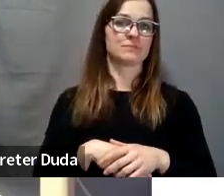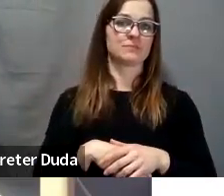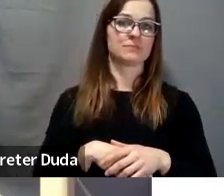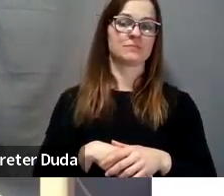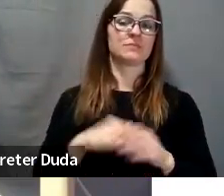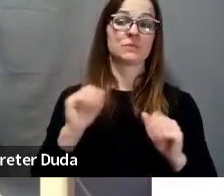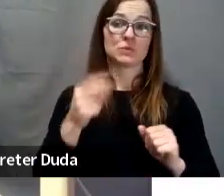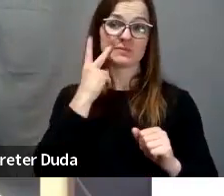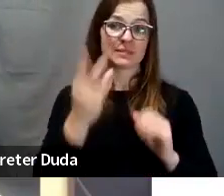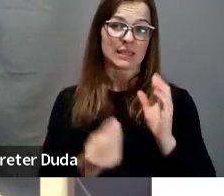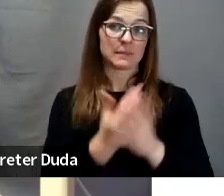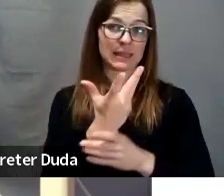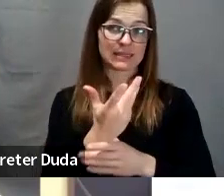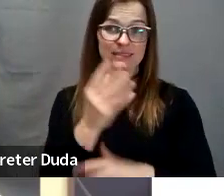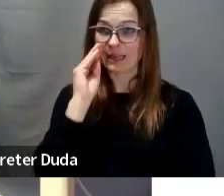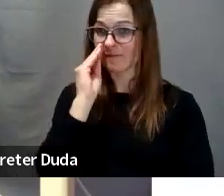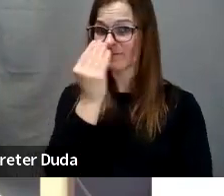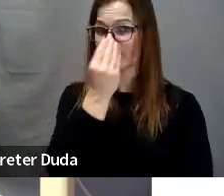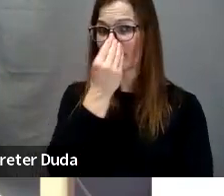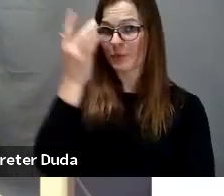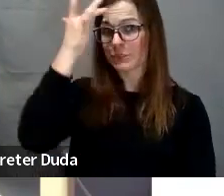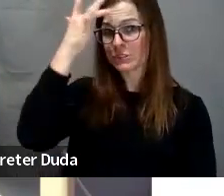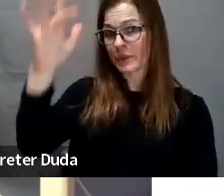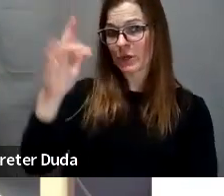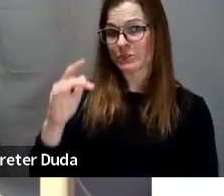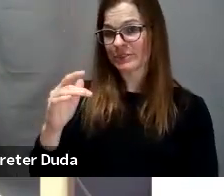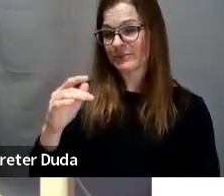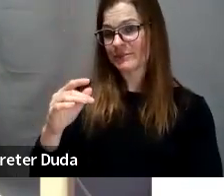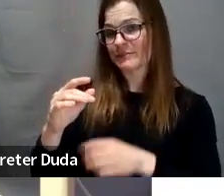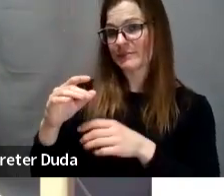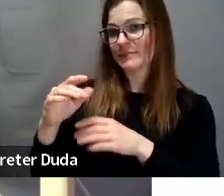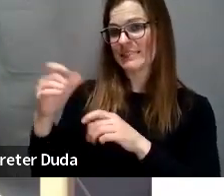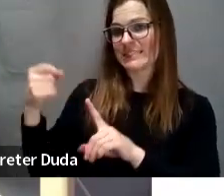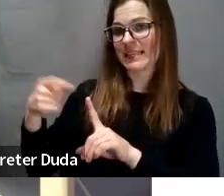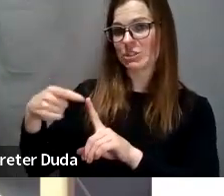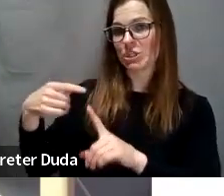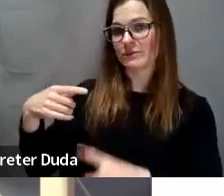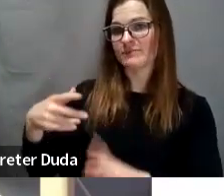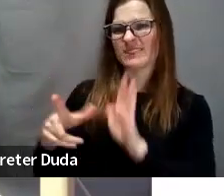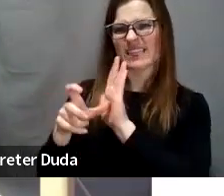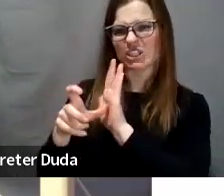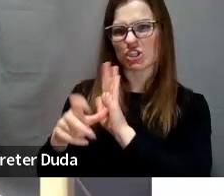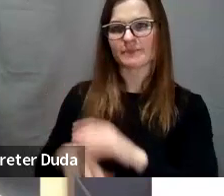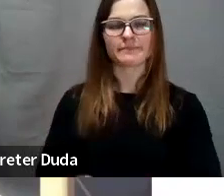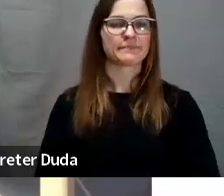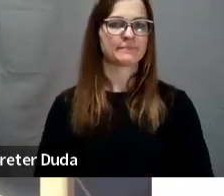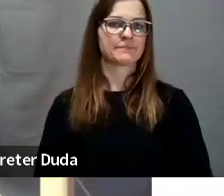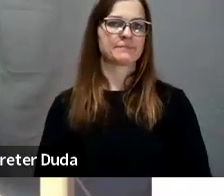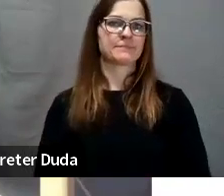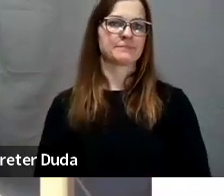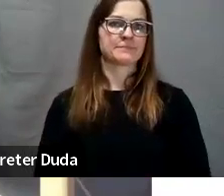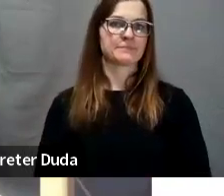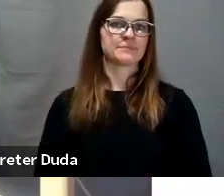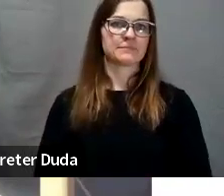and flower smart sensor. And what this does is it's about, well,